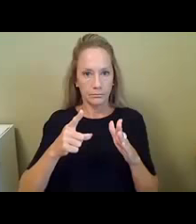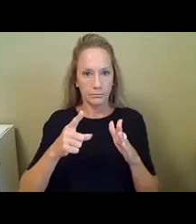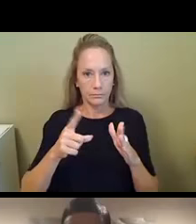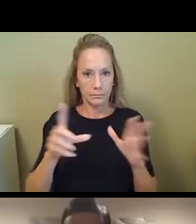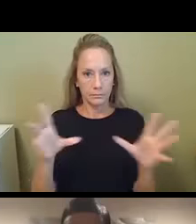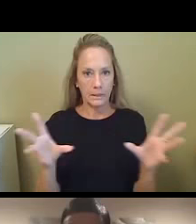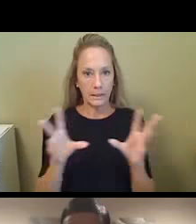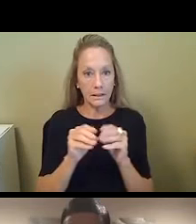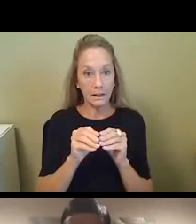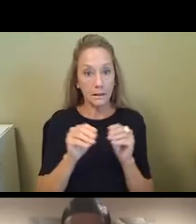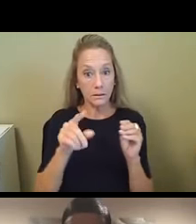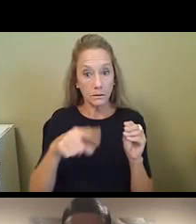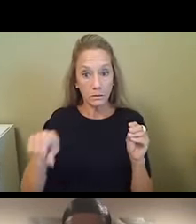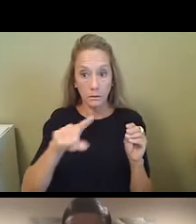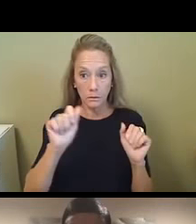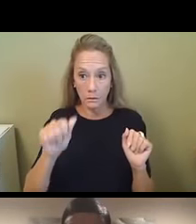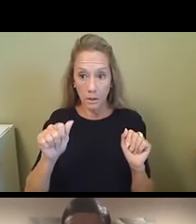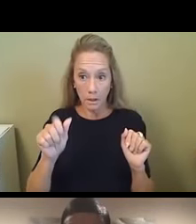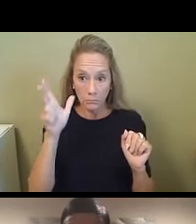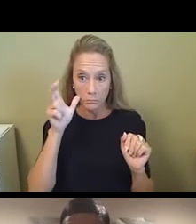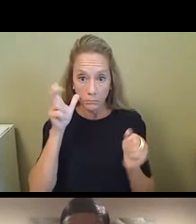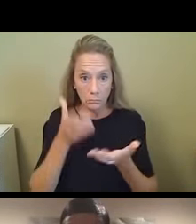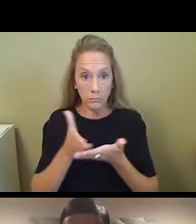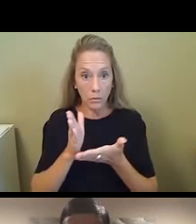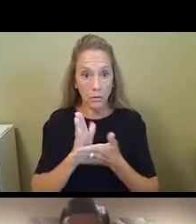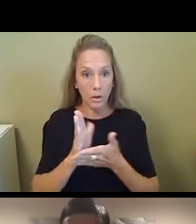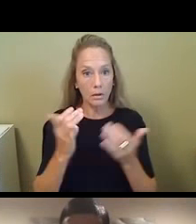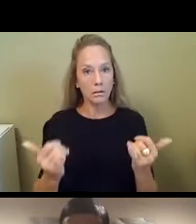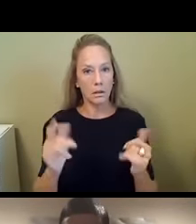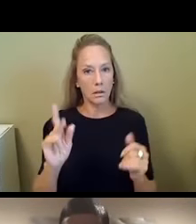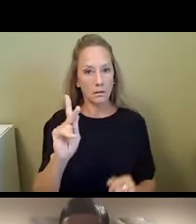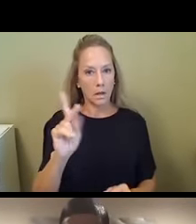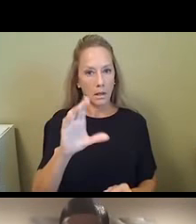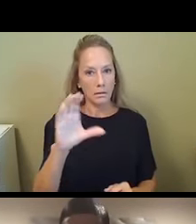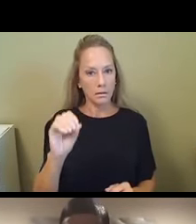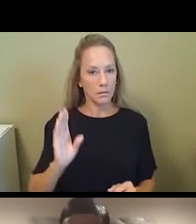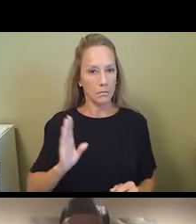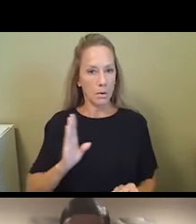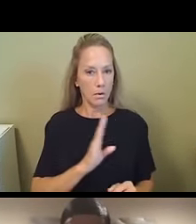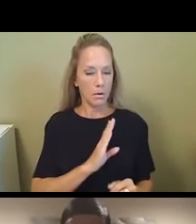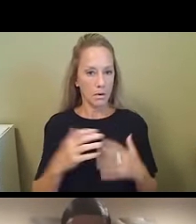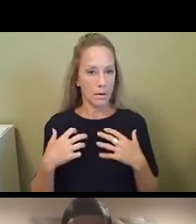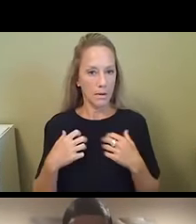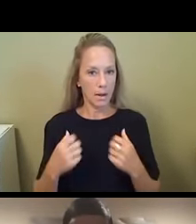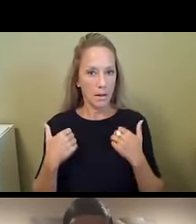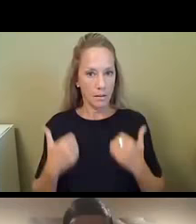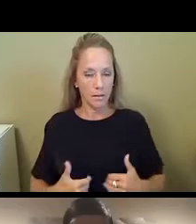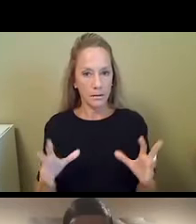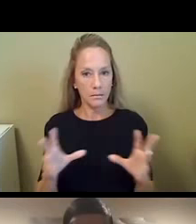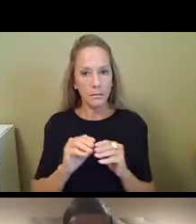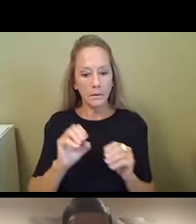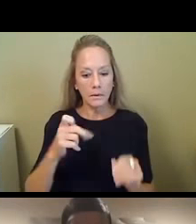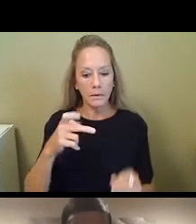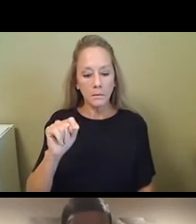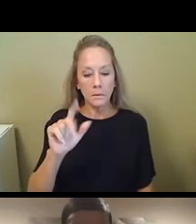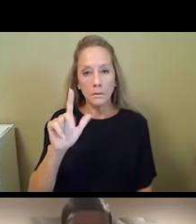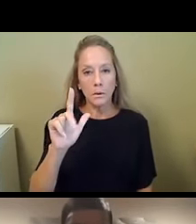can hear me. This is the Knox County Board of Health meeting, September 23rd,